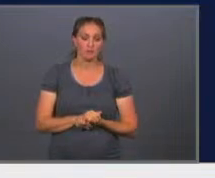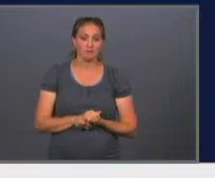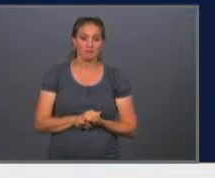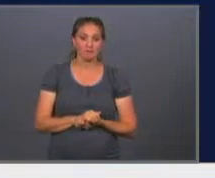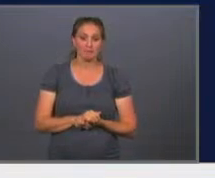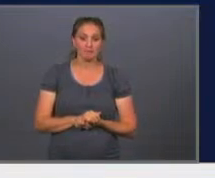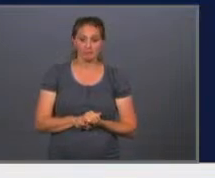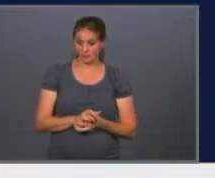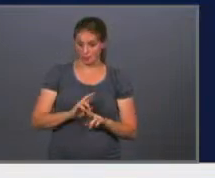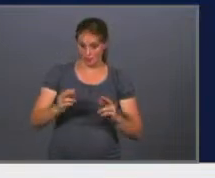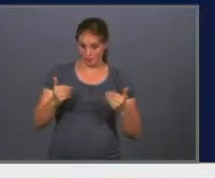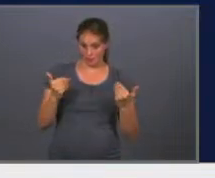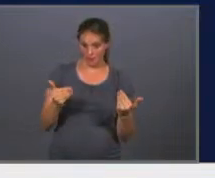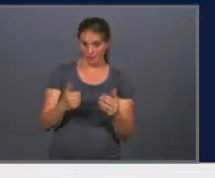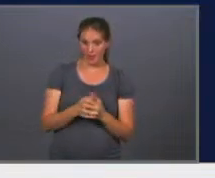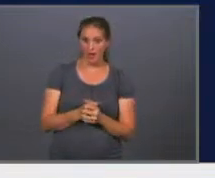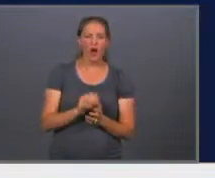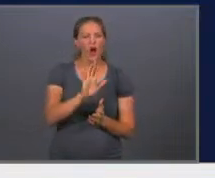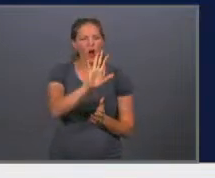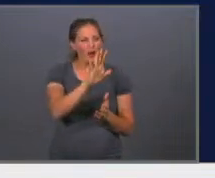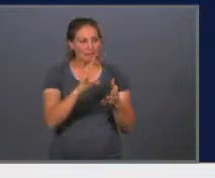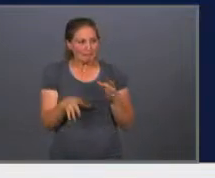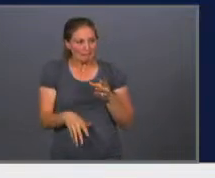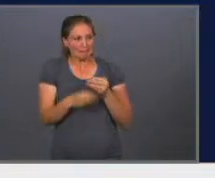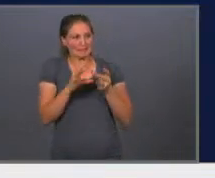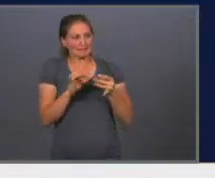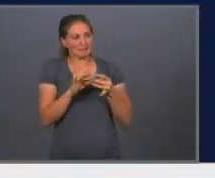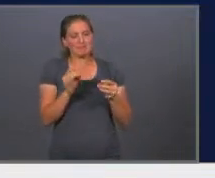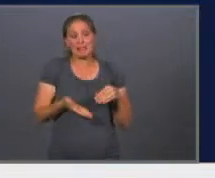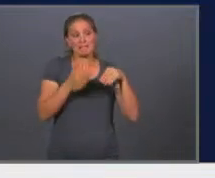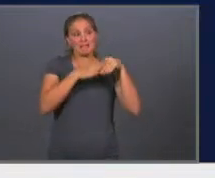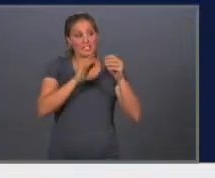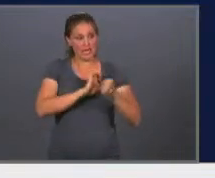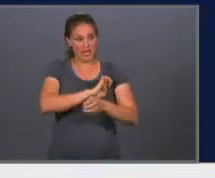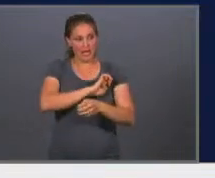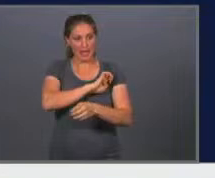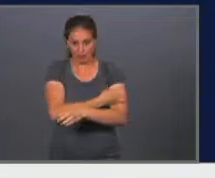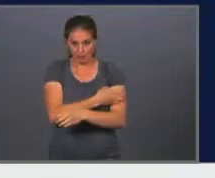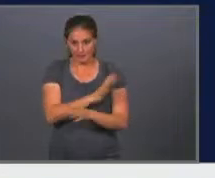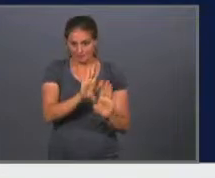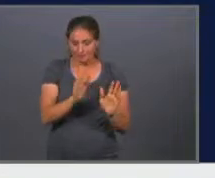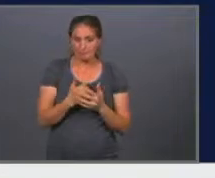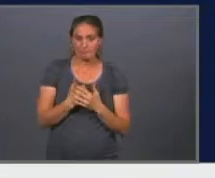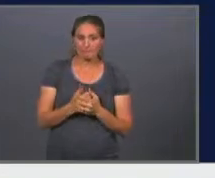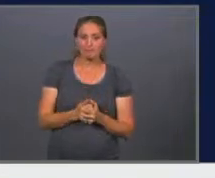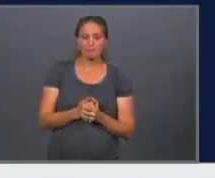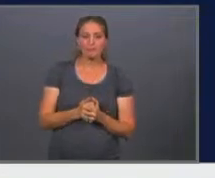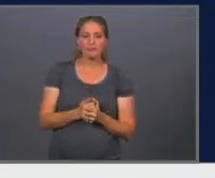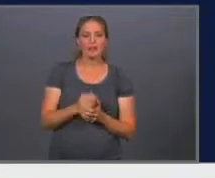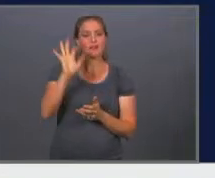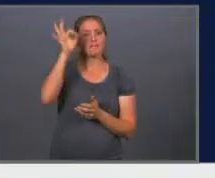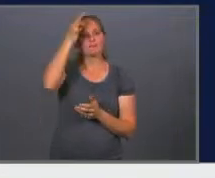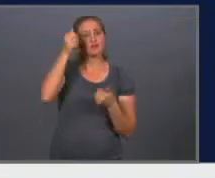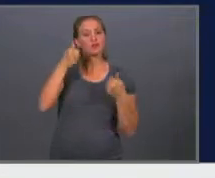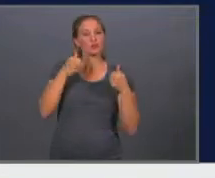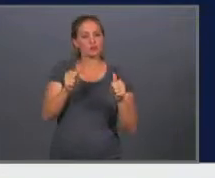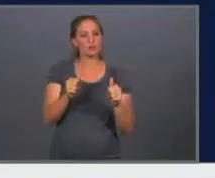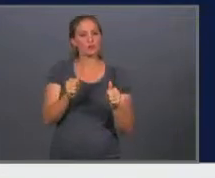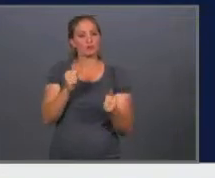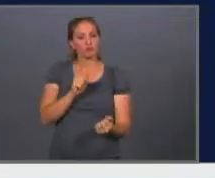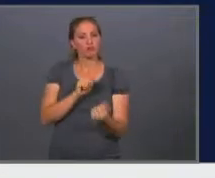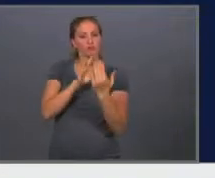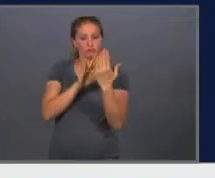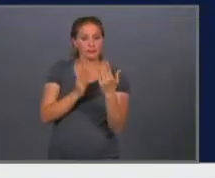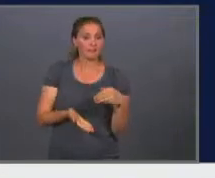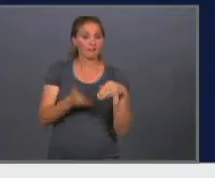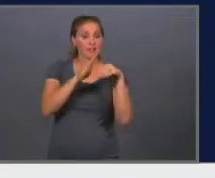There's a couple more things I'd add, just on the topic of inflation and energy. The key way that the Fed is trying to address inflation right now, after they've